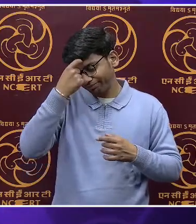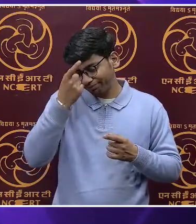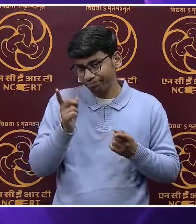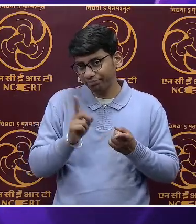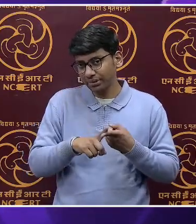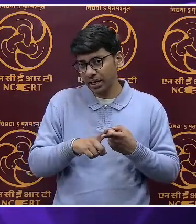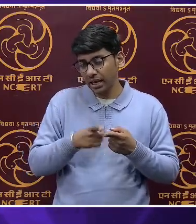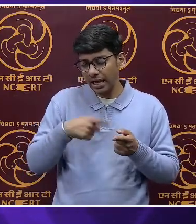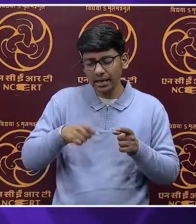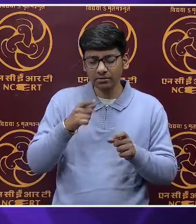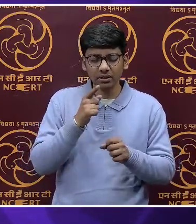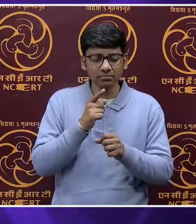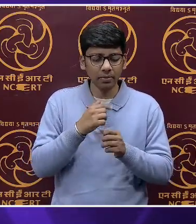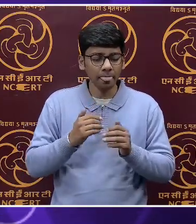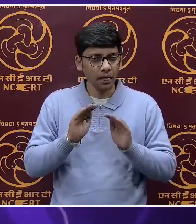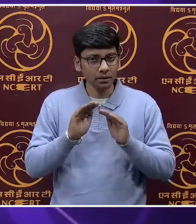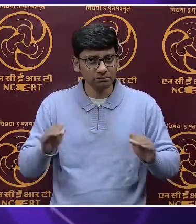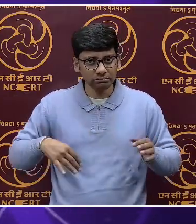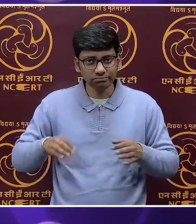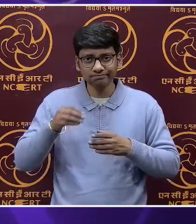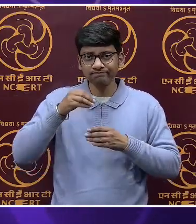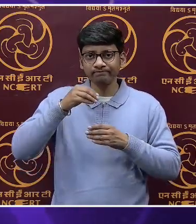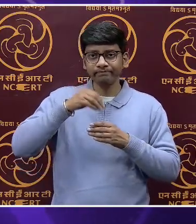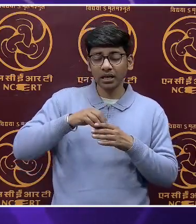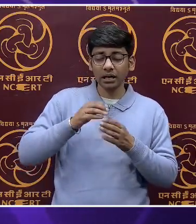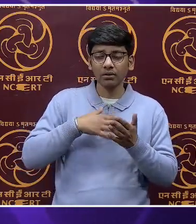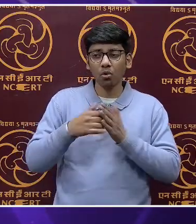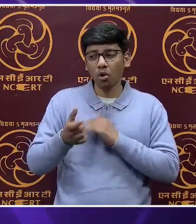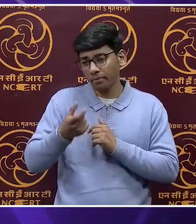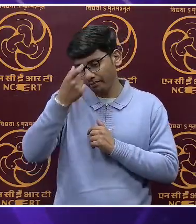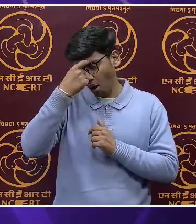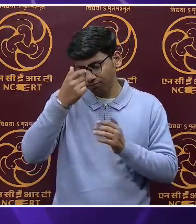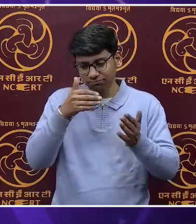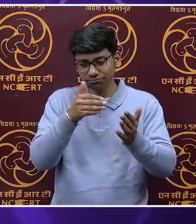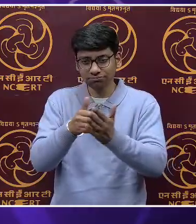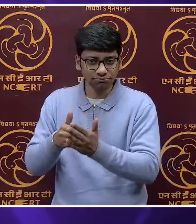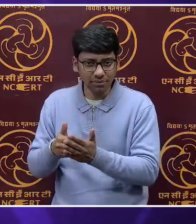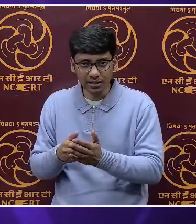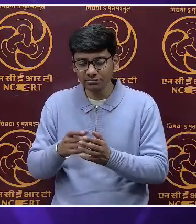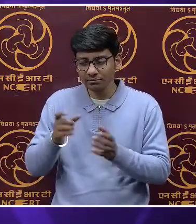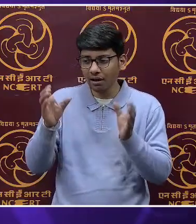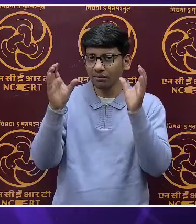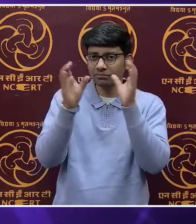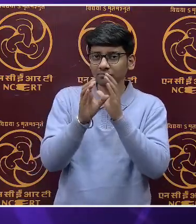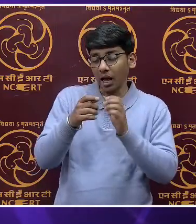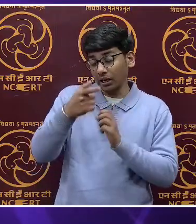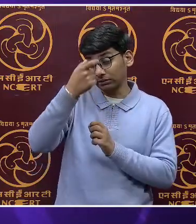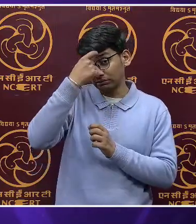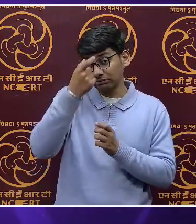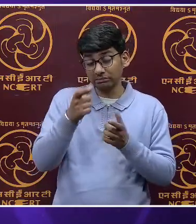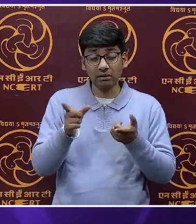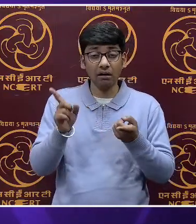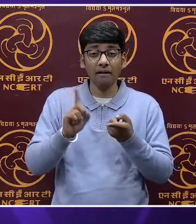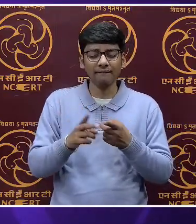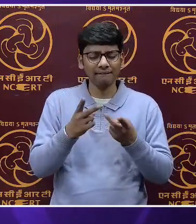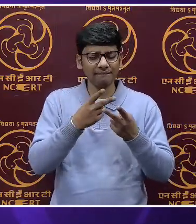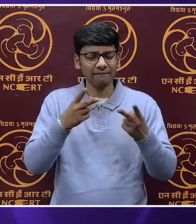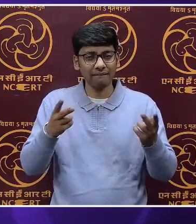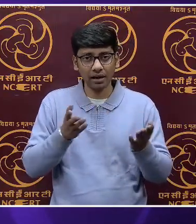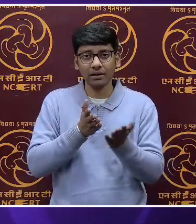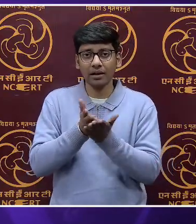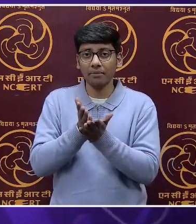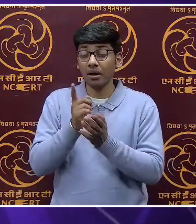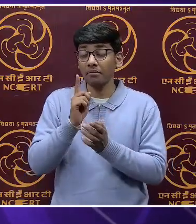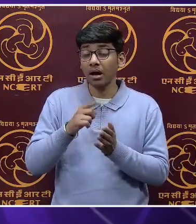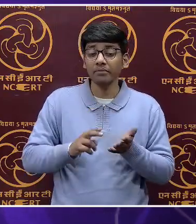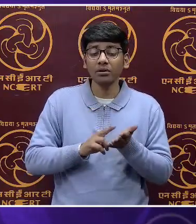child wanted to fit in, not able to face the trauma, the problems, the issues, because I was not the normal at that